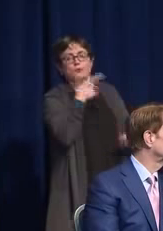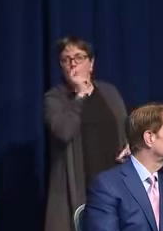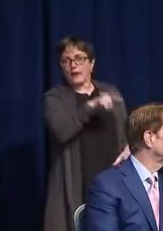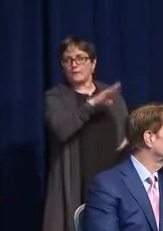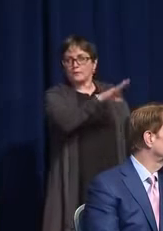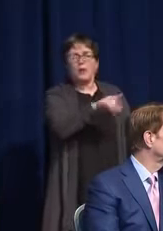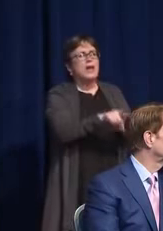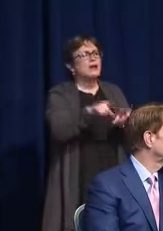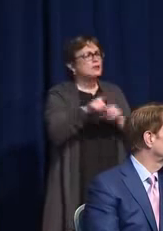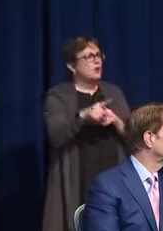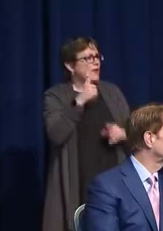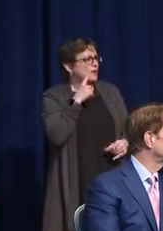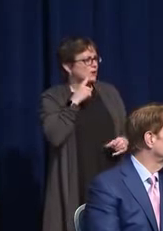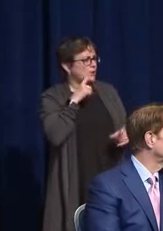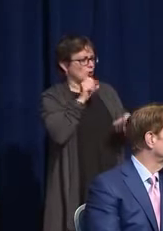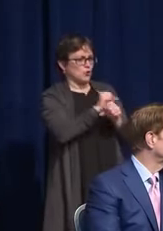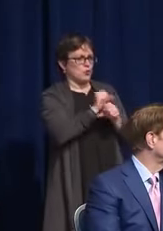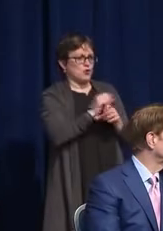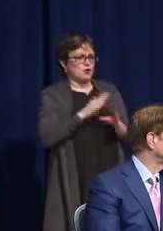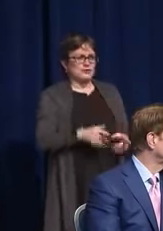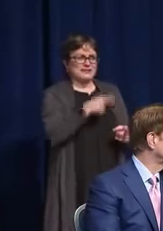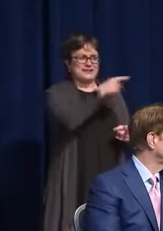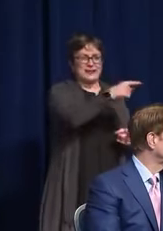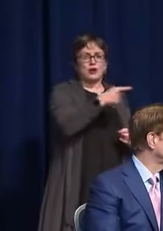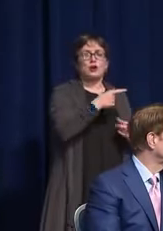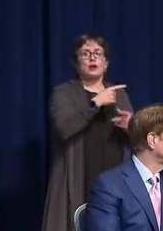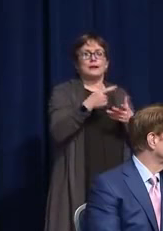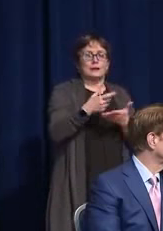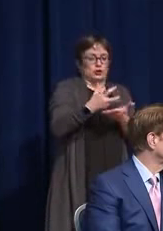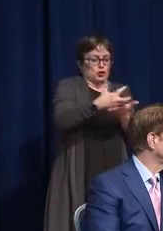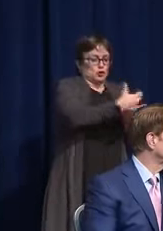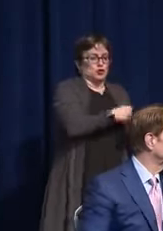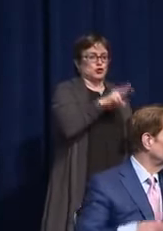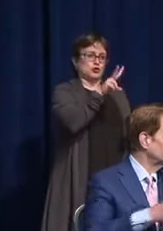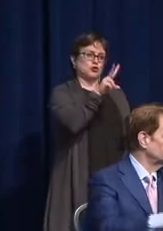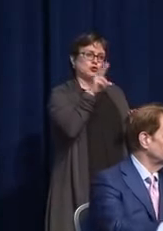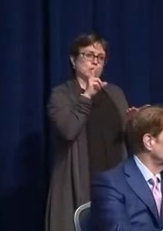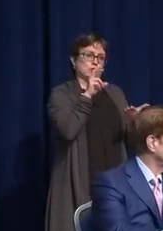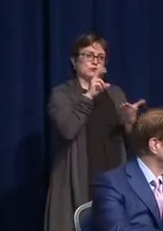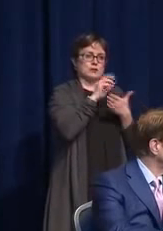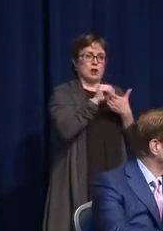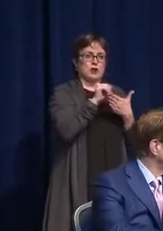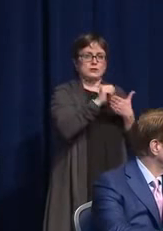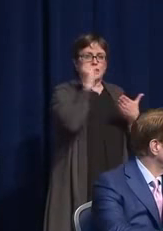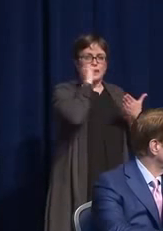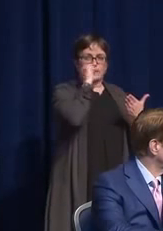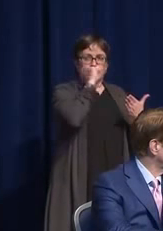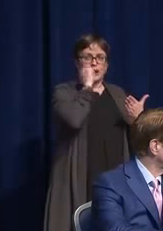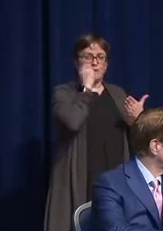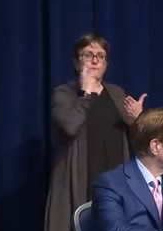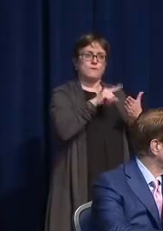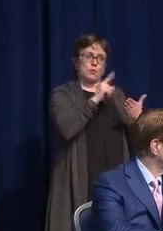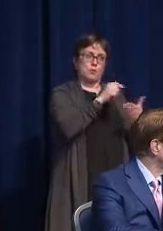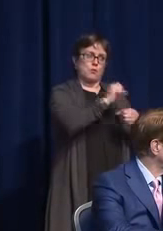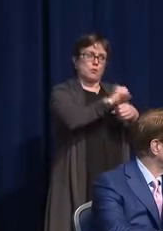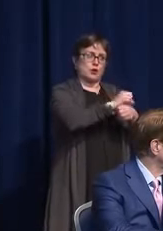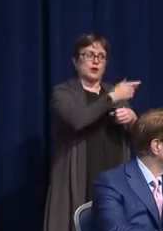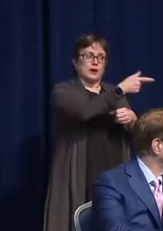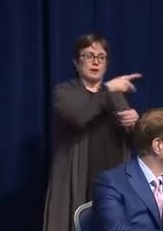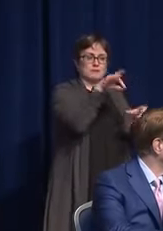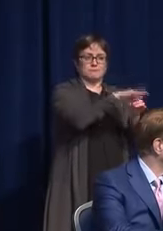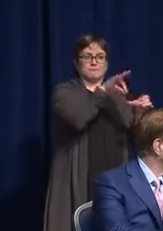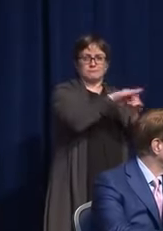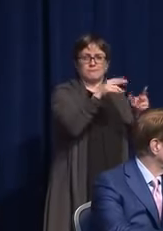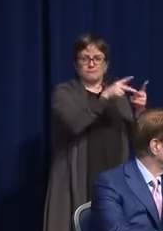receive $200 a day for their work. And we have in our repertoire, I